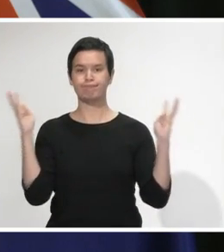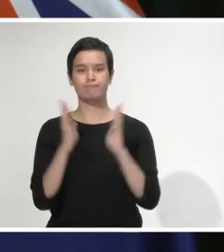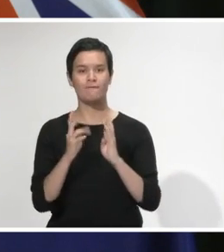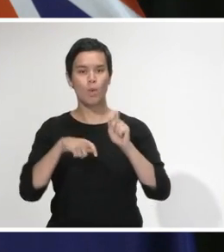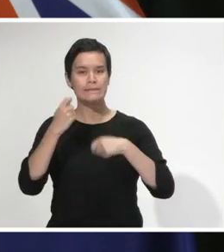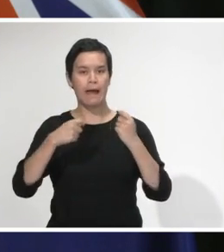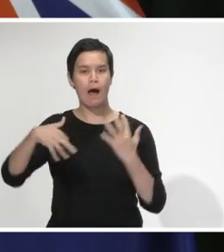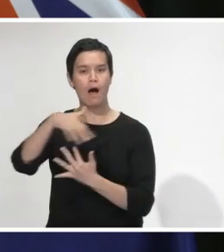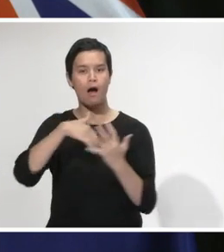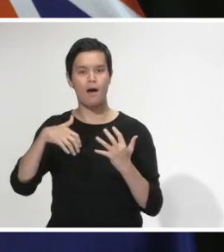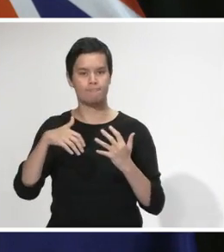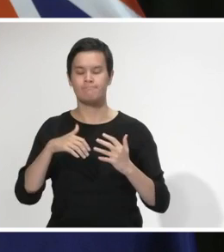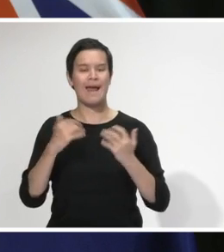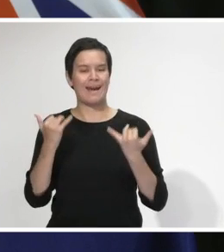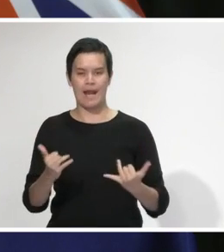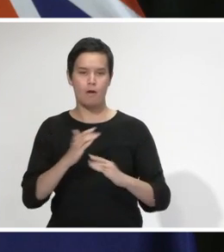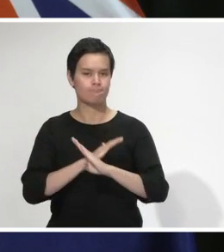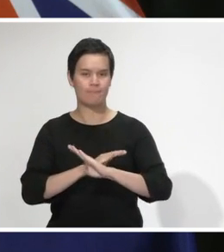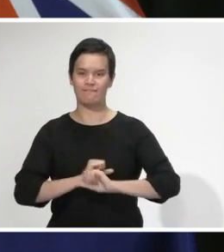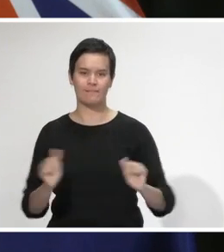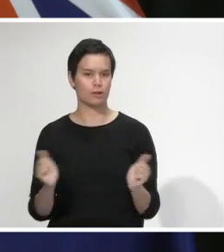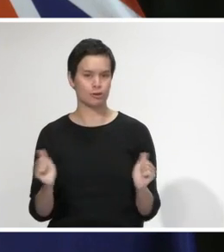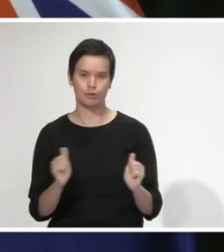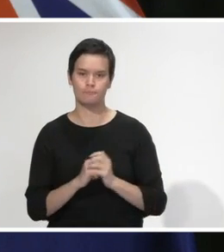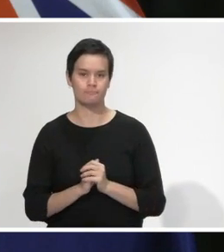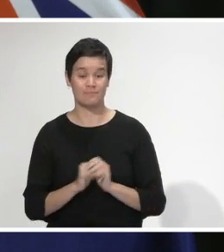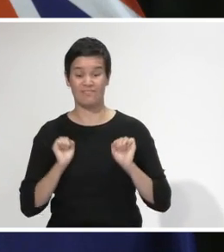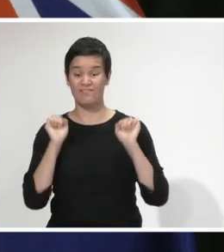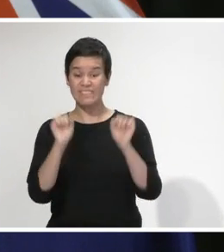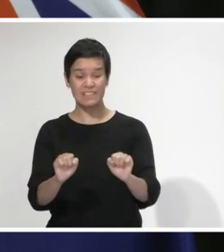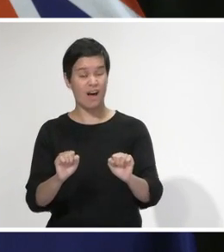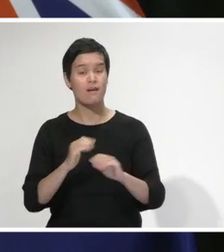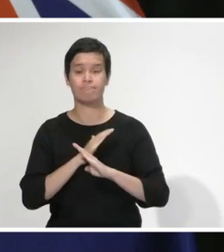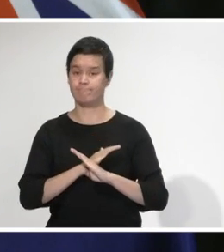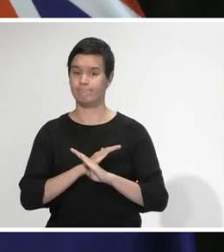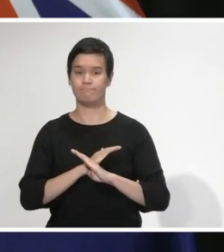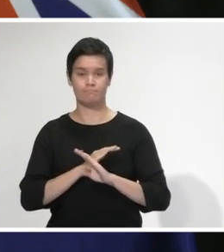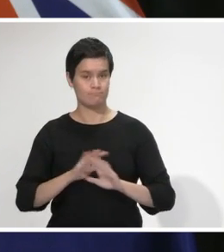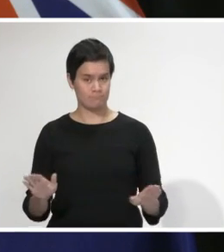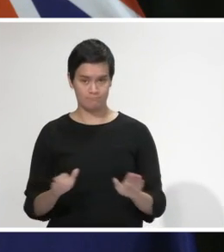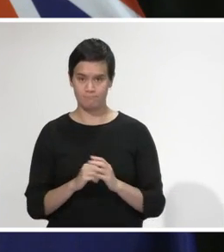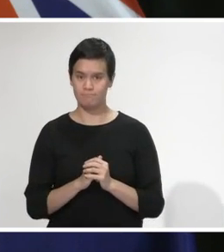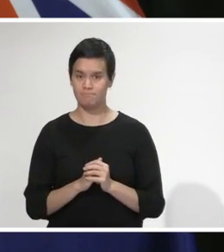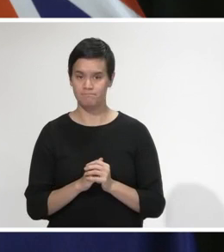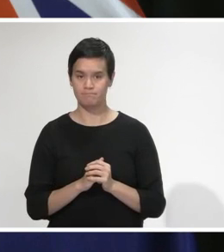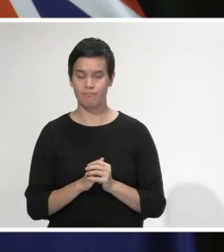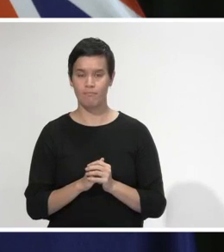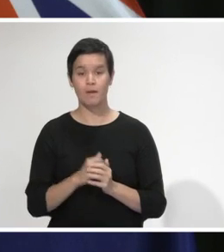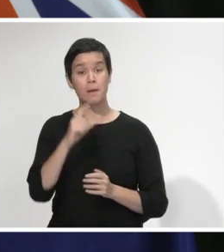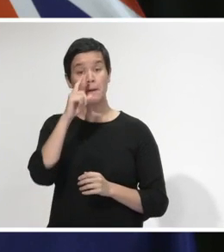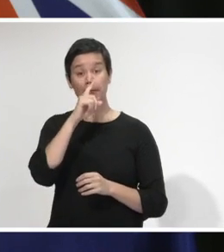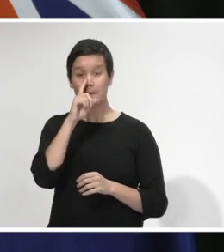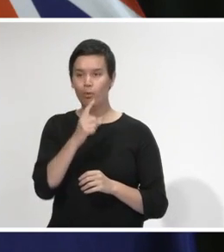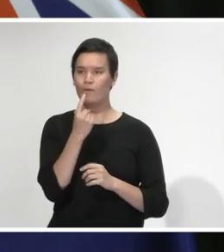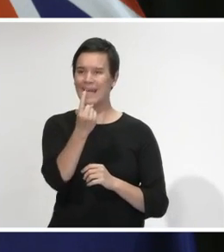visiting allowed at the moment. I've asked all our DHBs to work with each of the facilities in their region